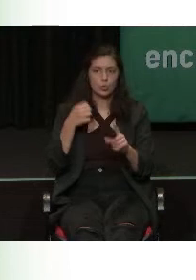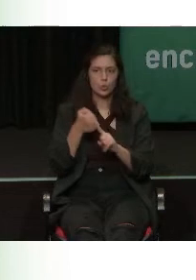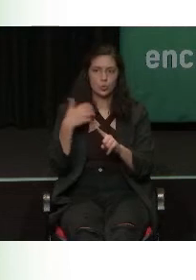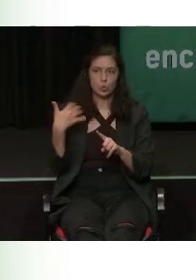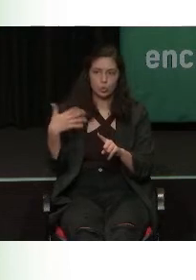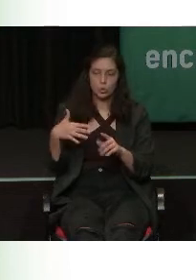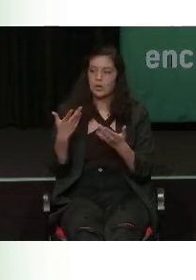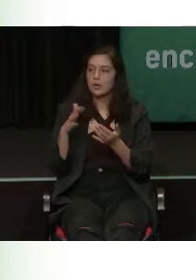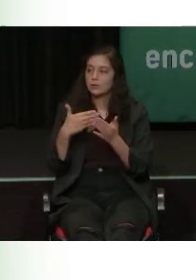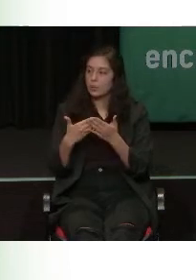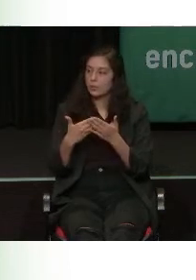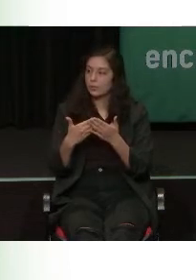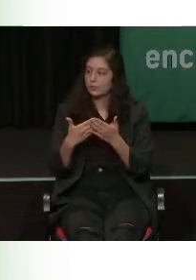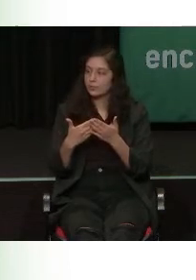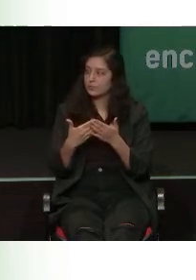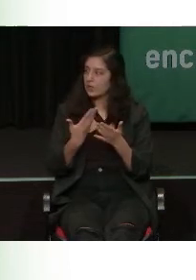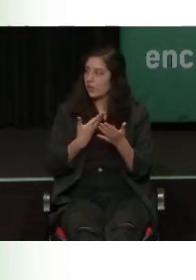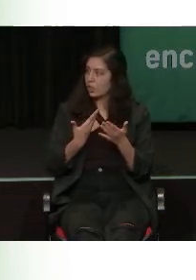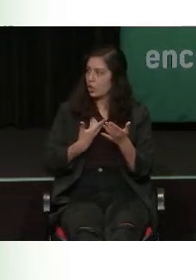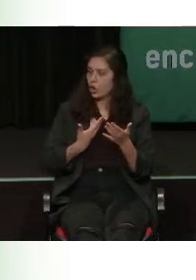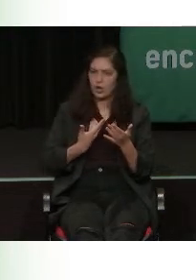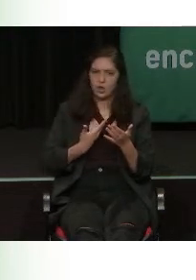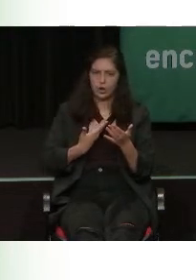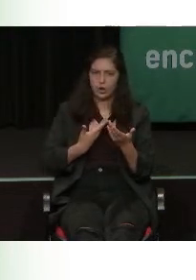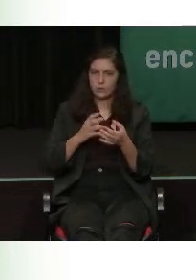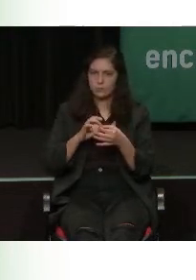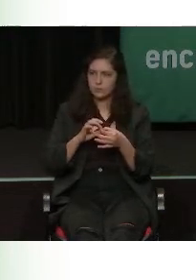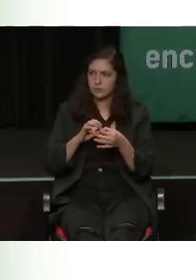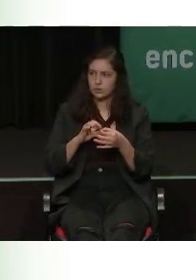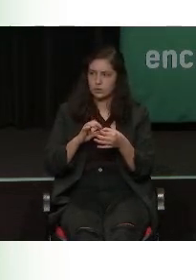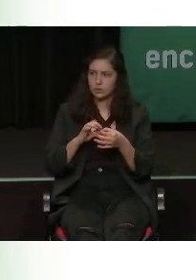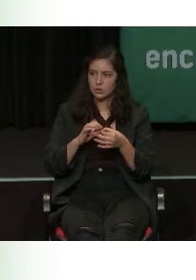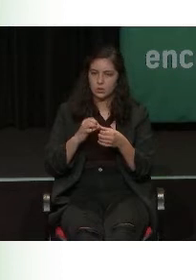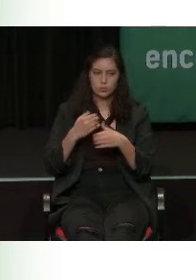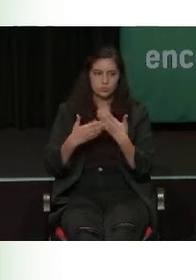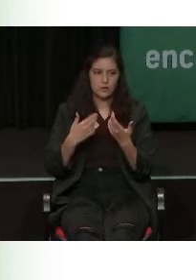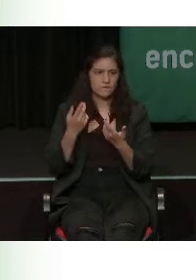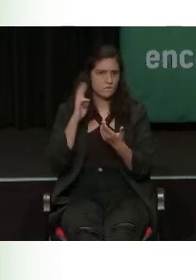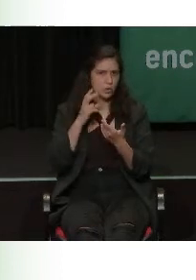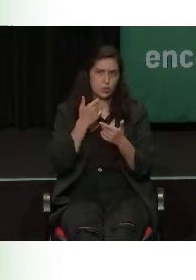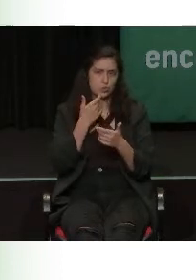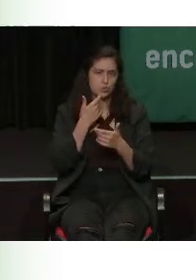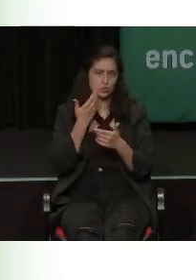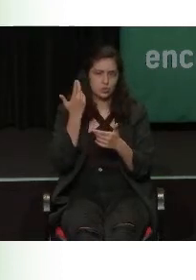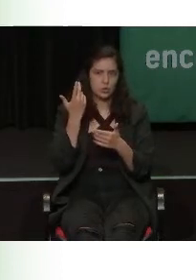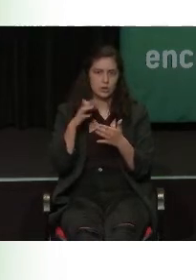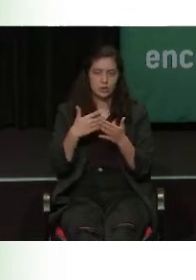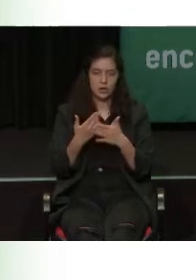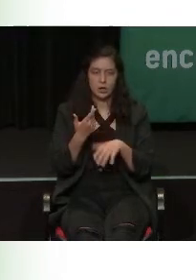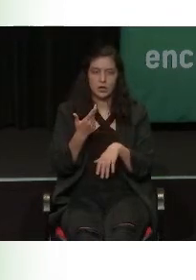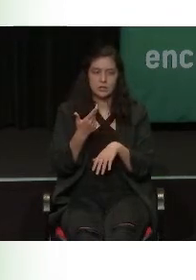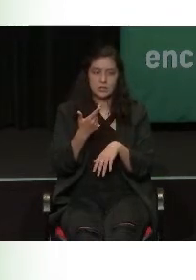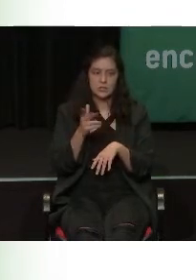the drug for the world was for $100,000 per person, we produced it for less than